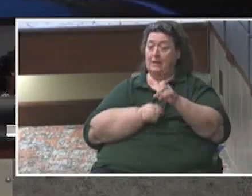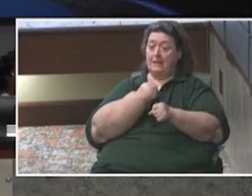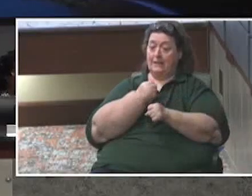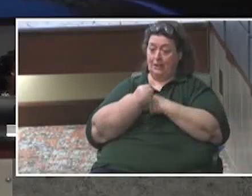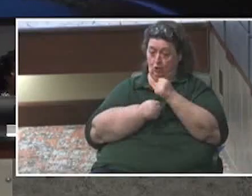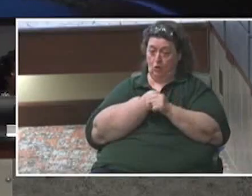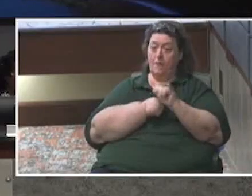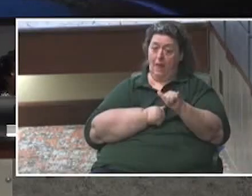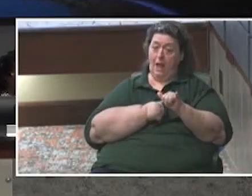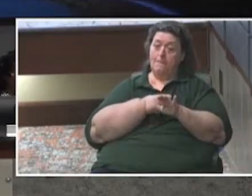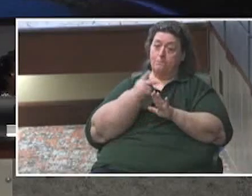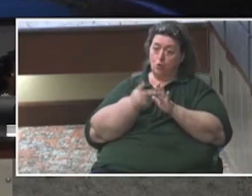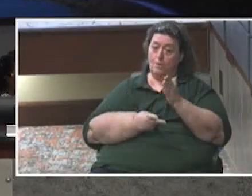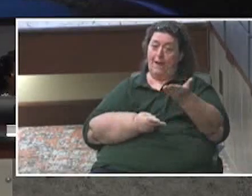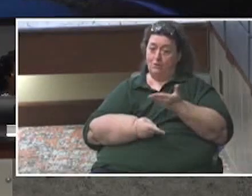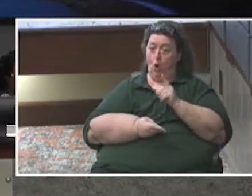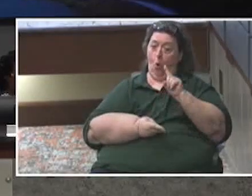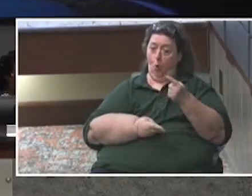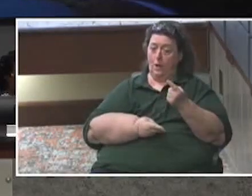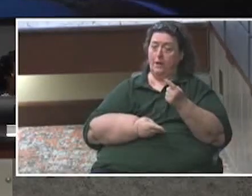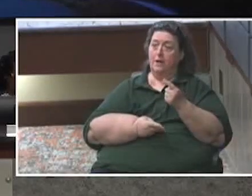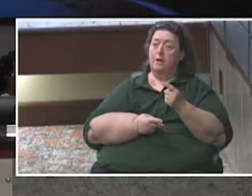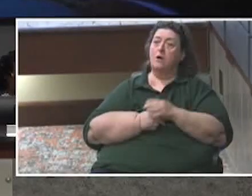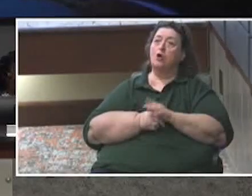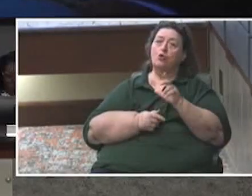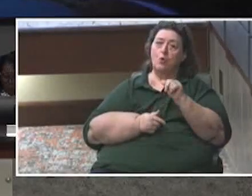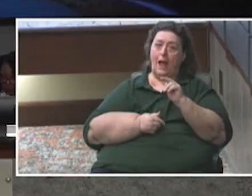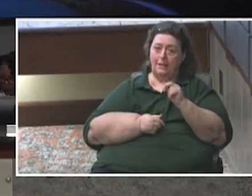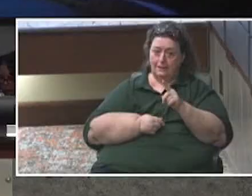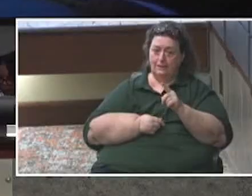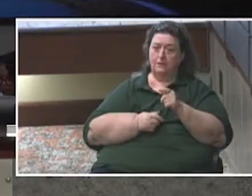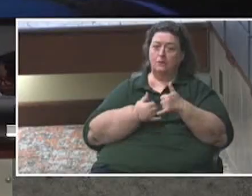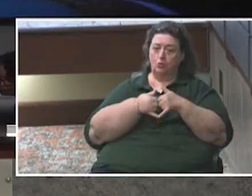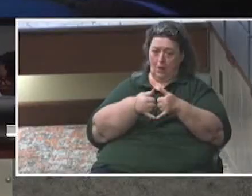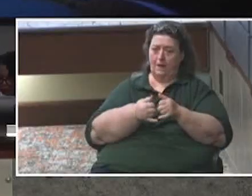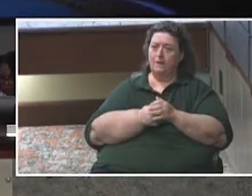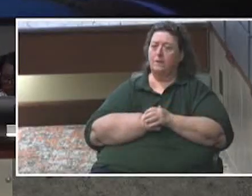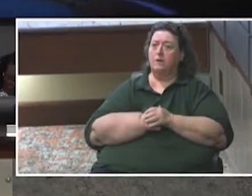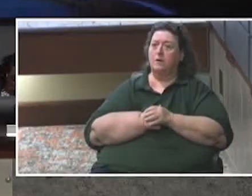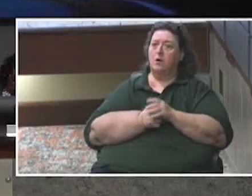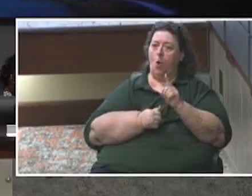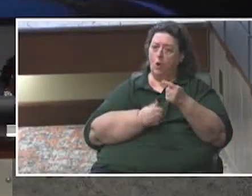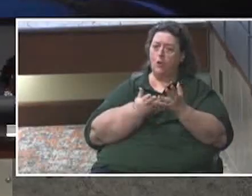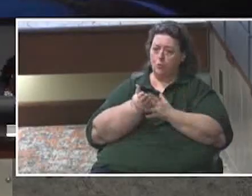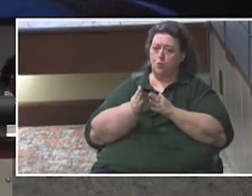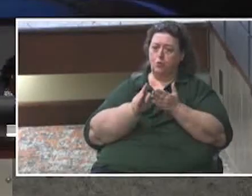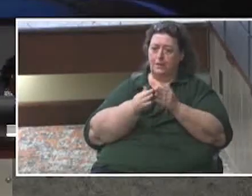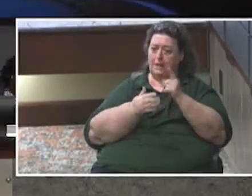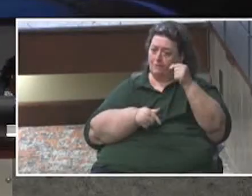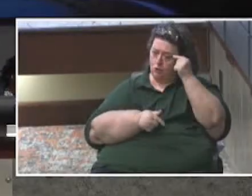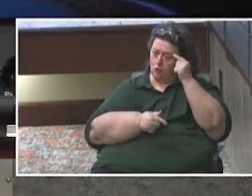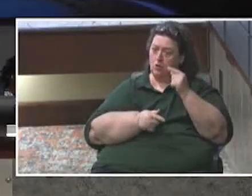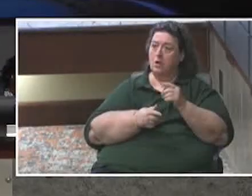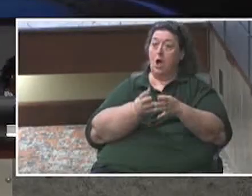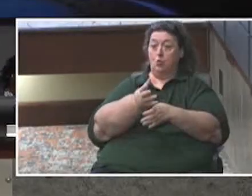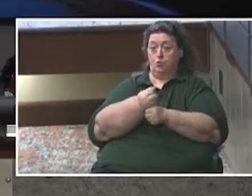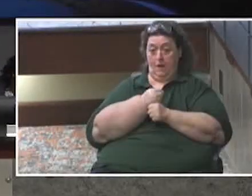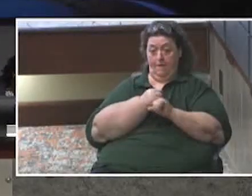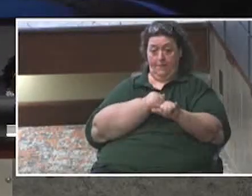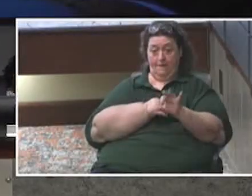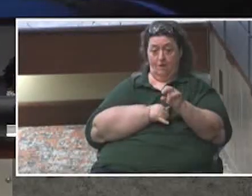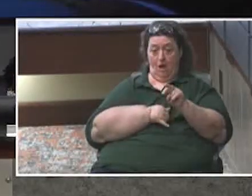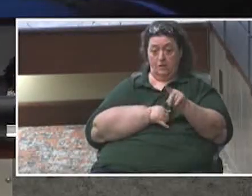is an invitation-only grant program funded through the Public Safety Office under the Office of the Governor. Waco's been a recipient of this designated fund